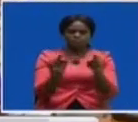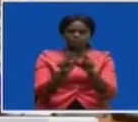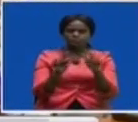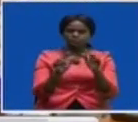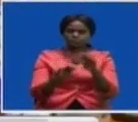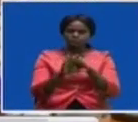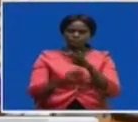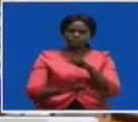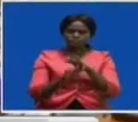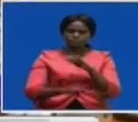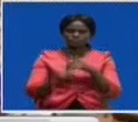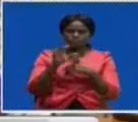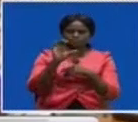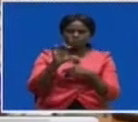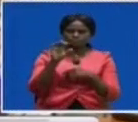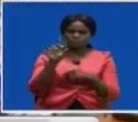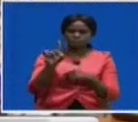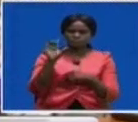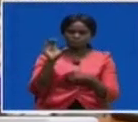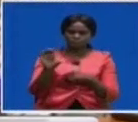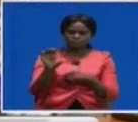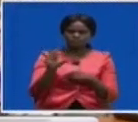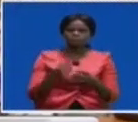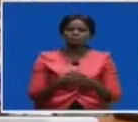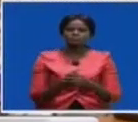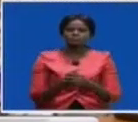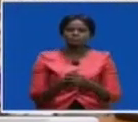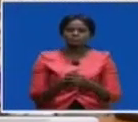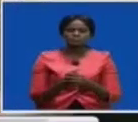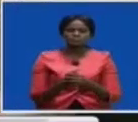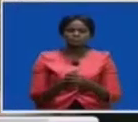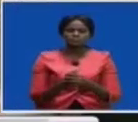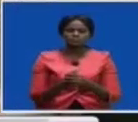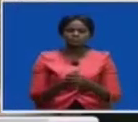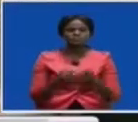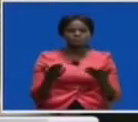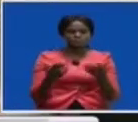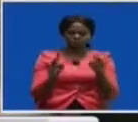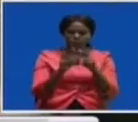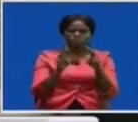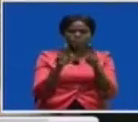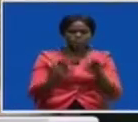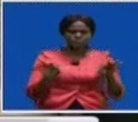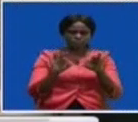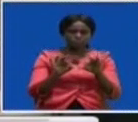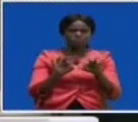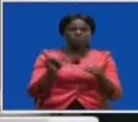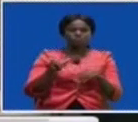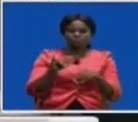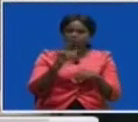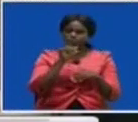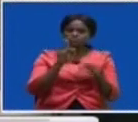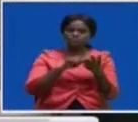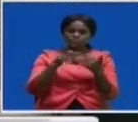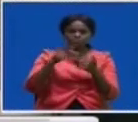Director of Africa CDC, Dr. John. And I think this is a very important step forward for